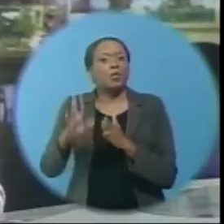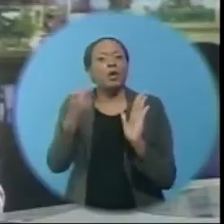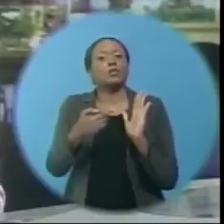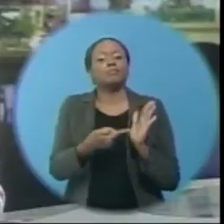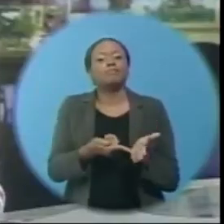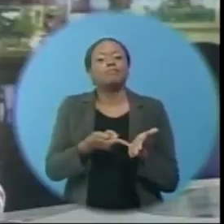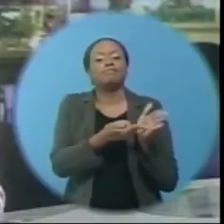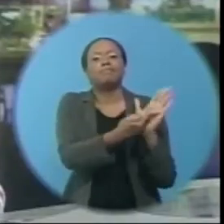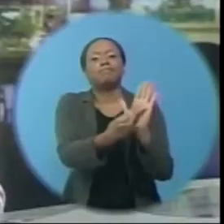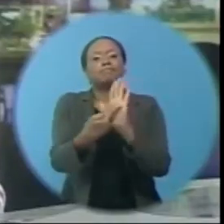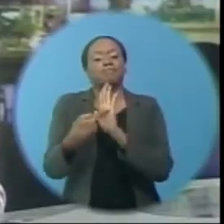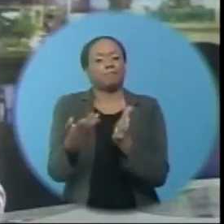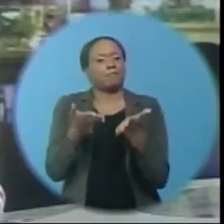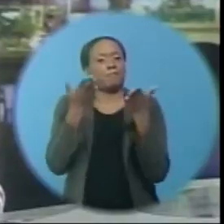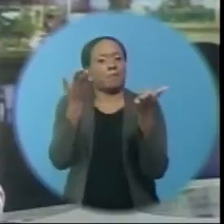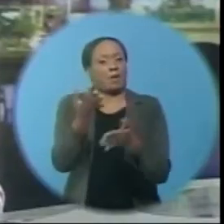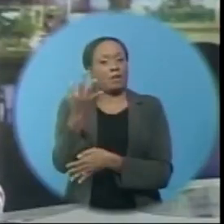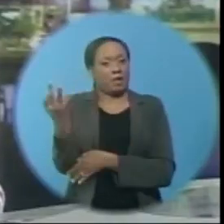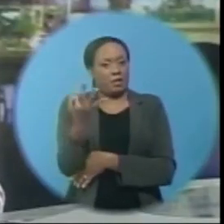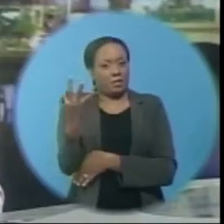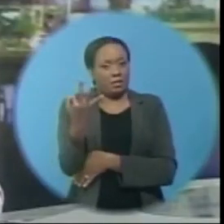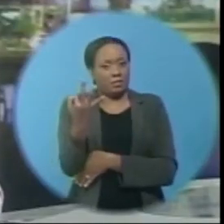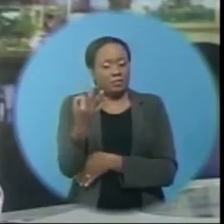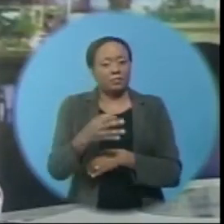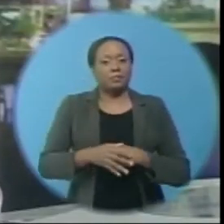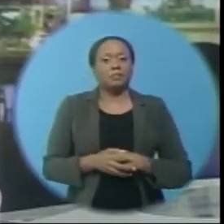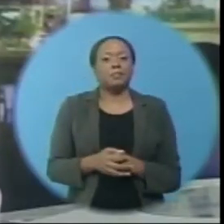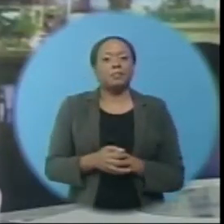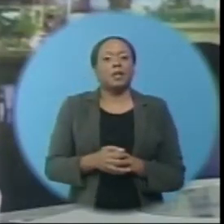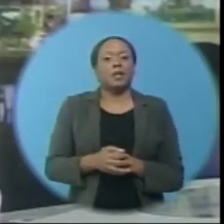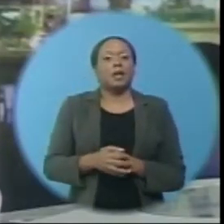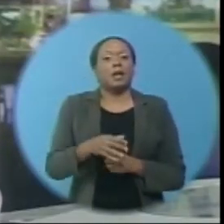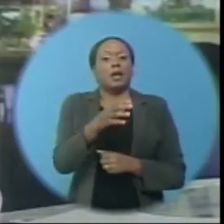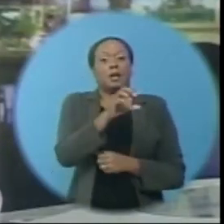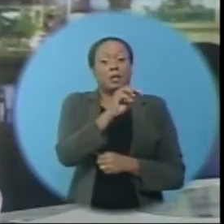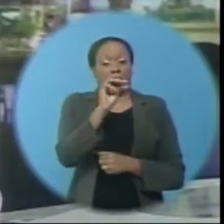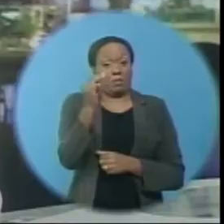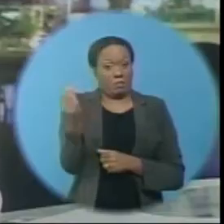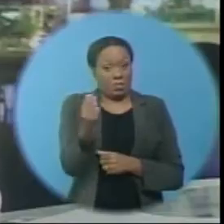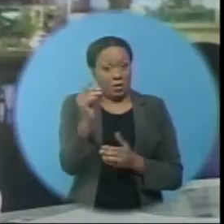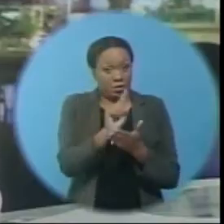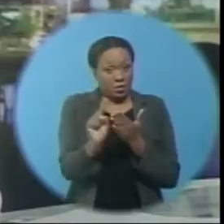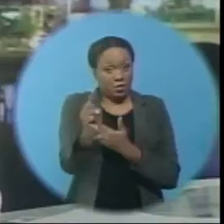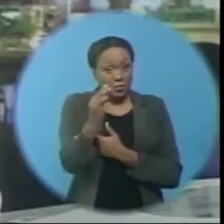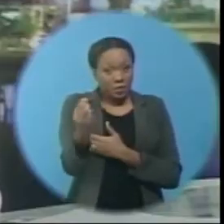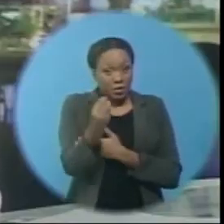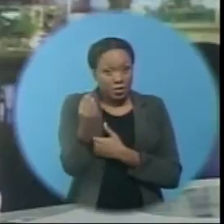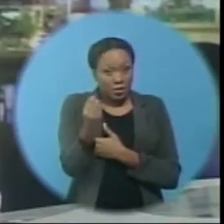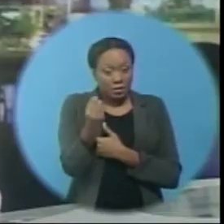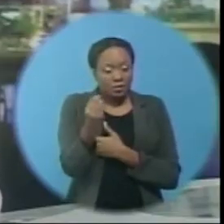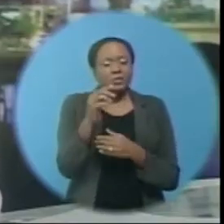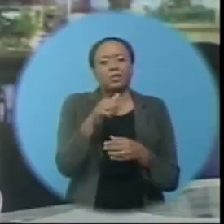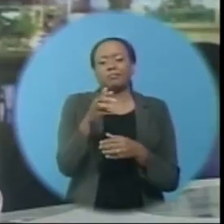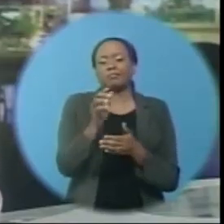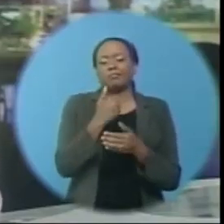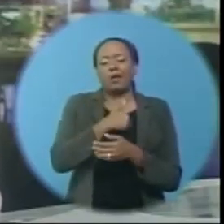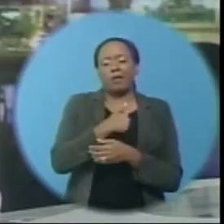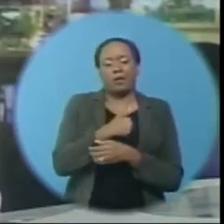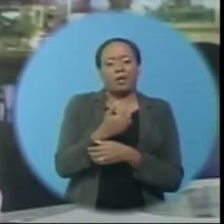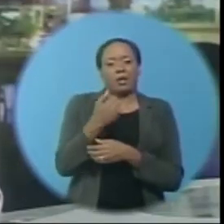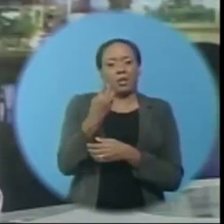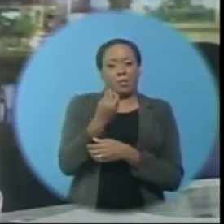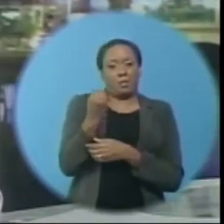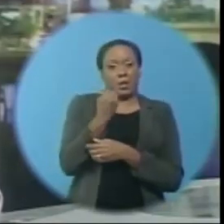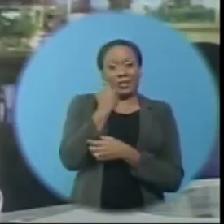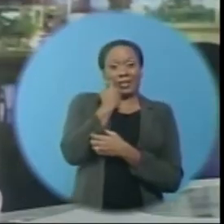when the results will be back, and the Barbados-based Caribbean Examinations Council on Monday released results to the Ministries of